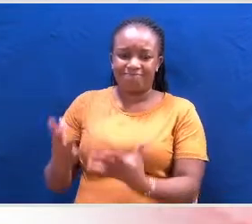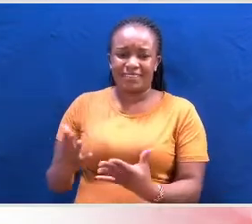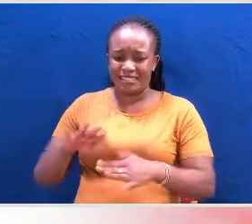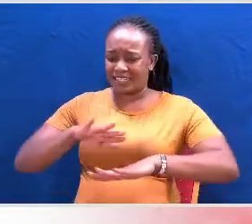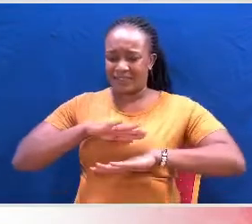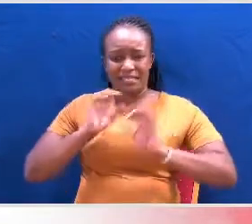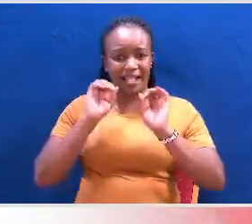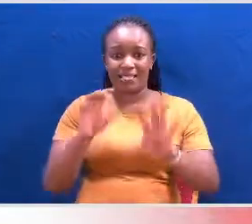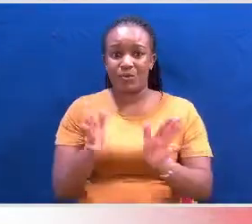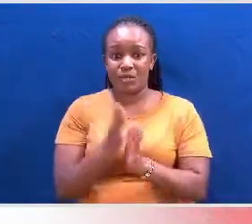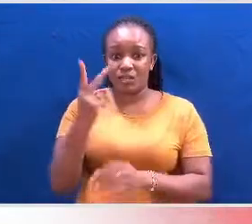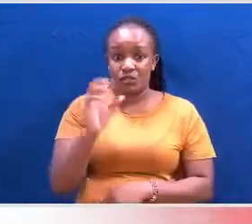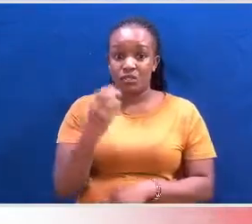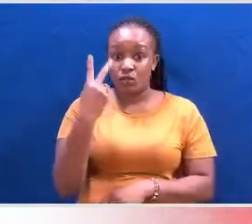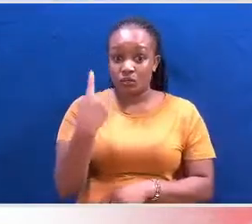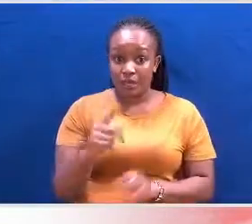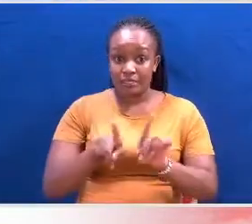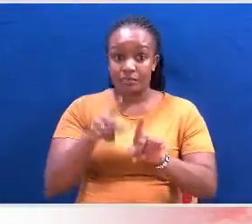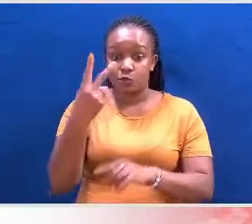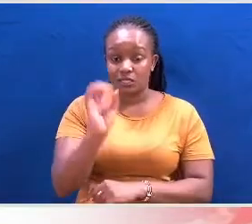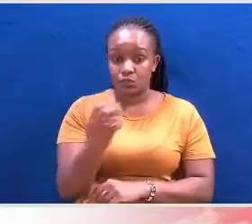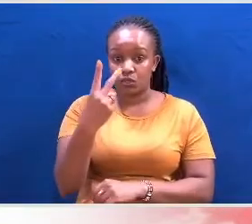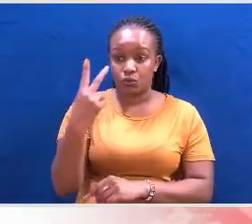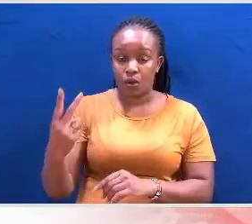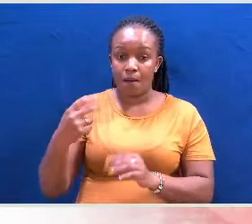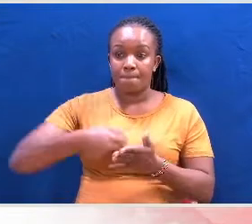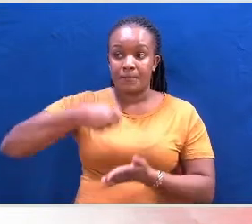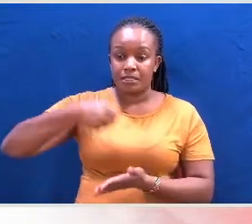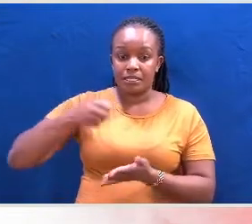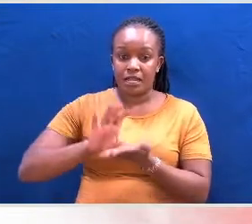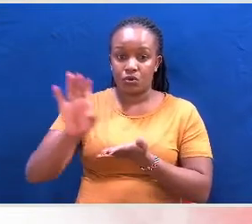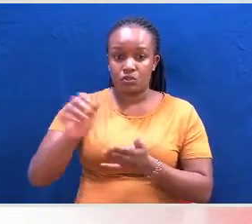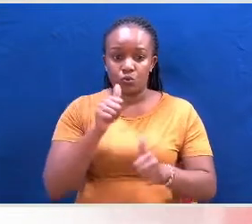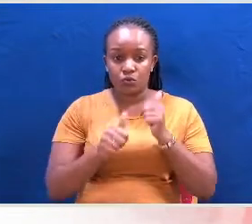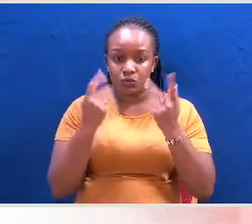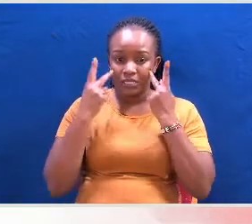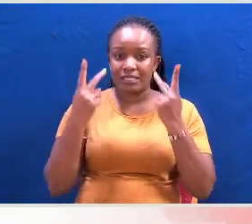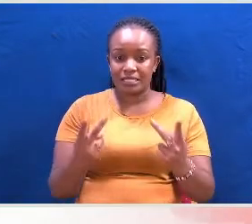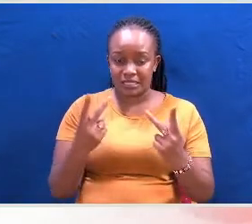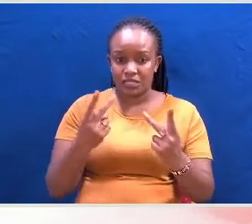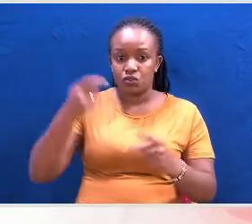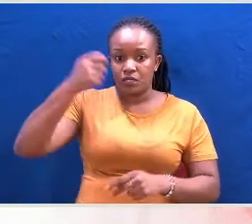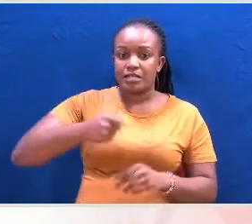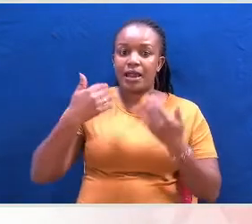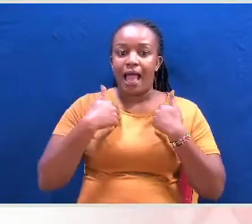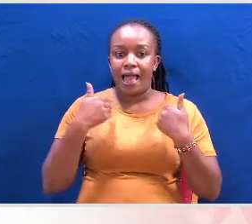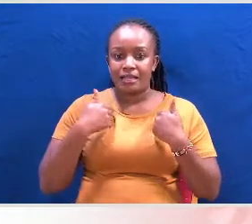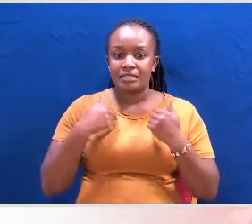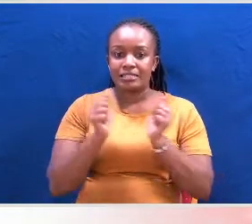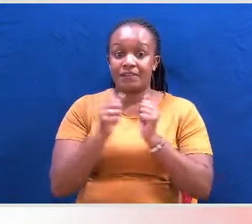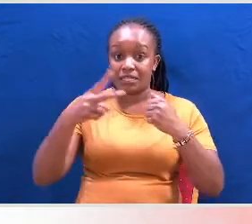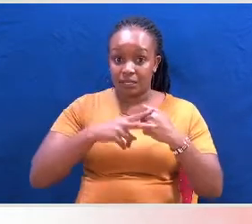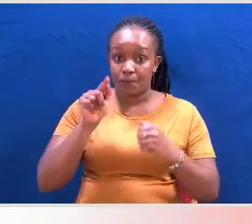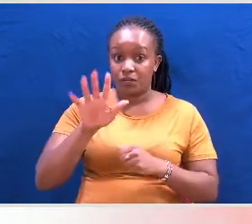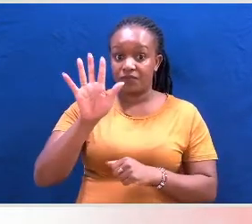with the 2021-2022 budget allocation that saw the judiciary pocket 17.6 billion shillings compared to